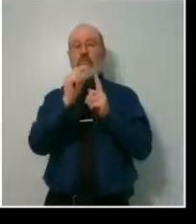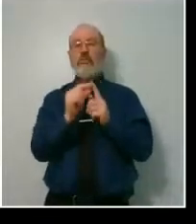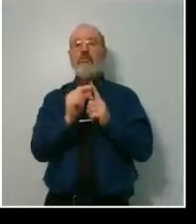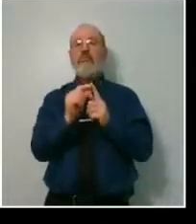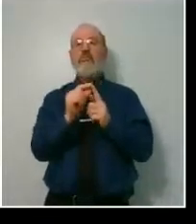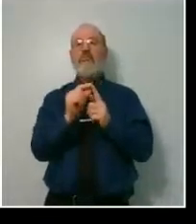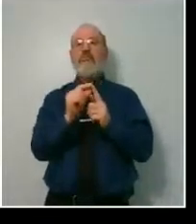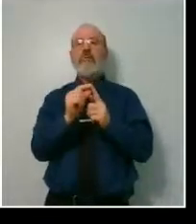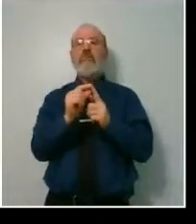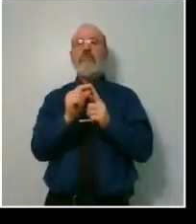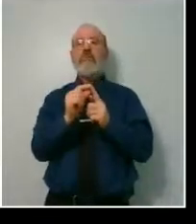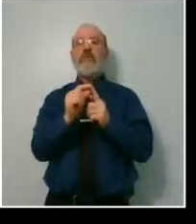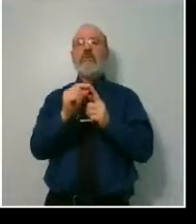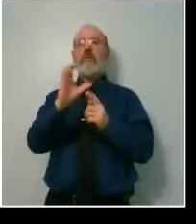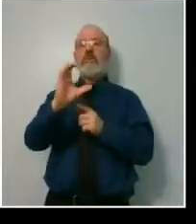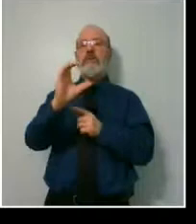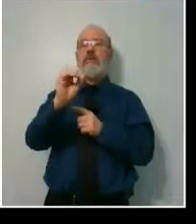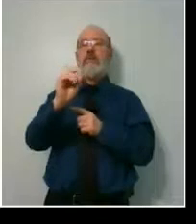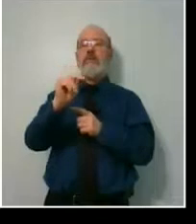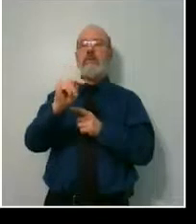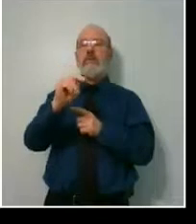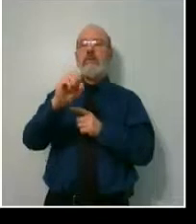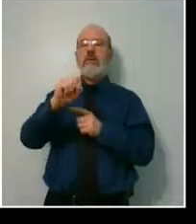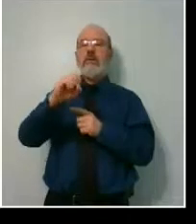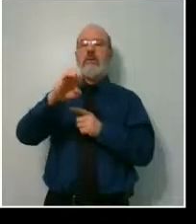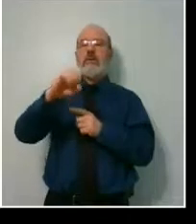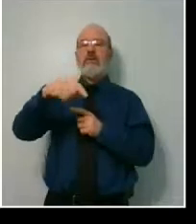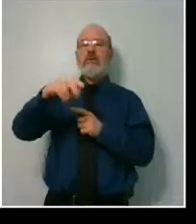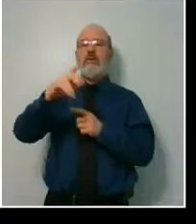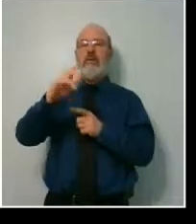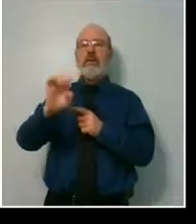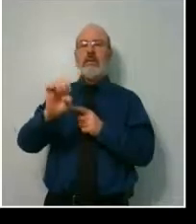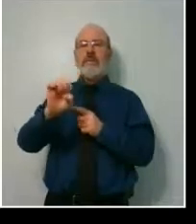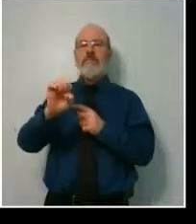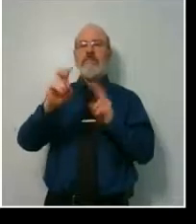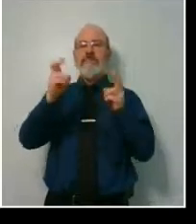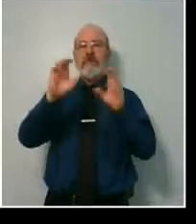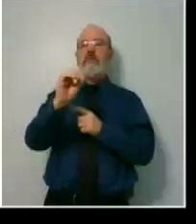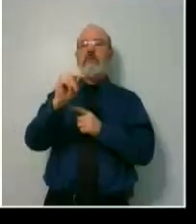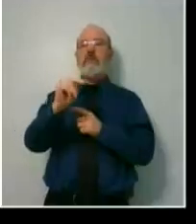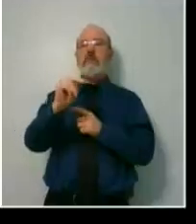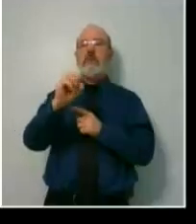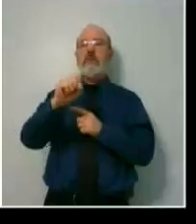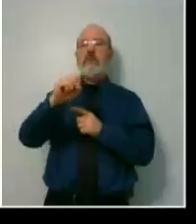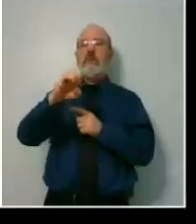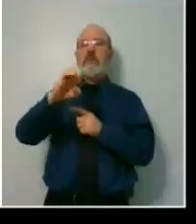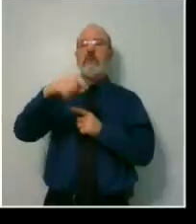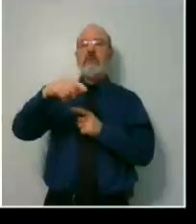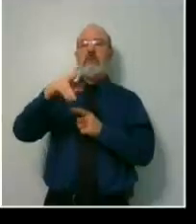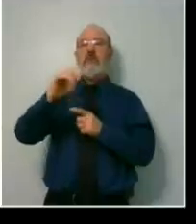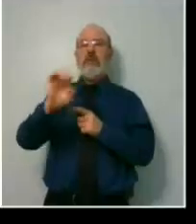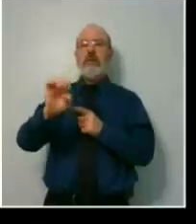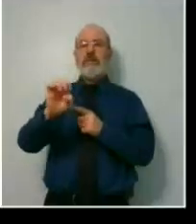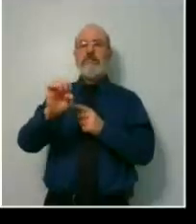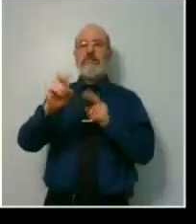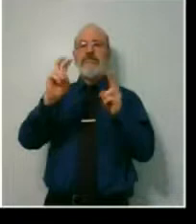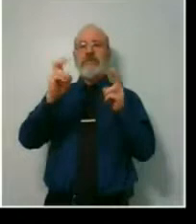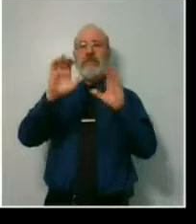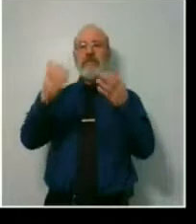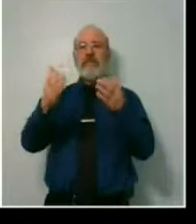consequence. And in parentheses, his control. His